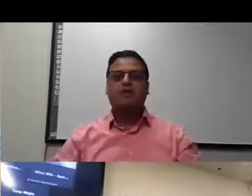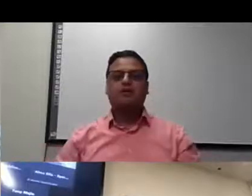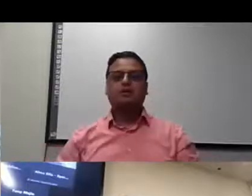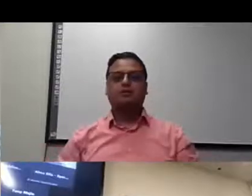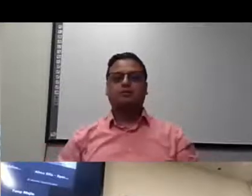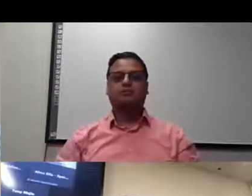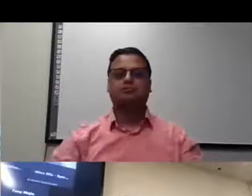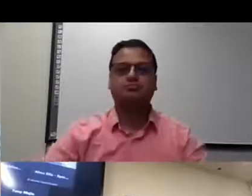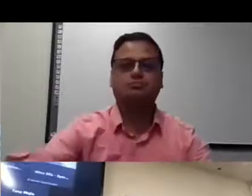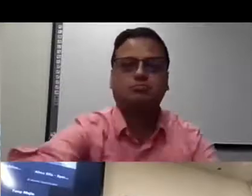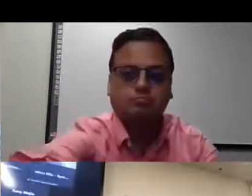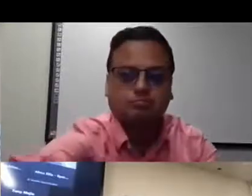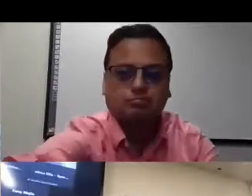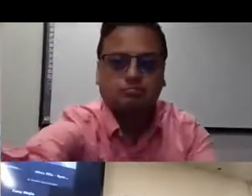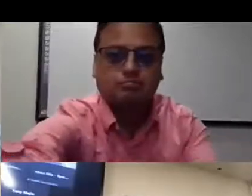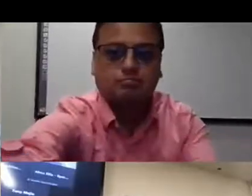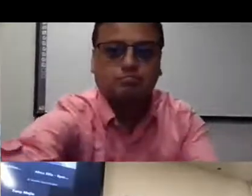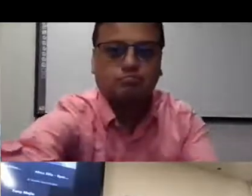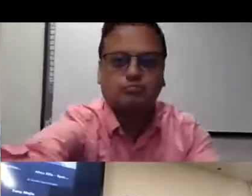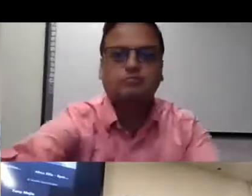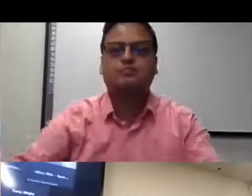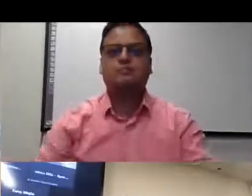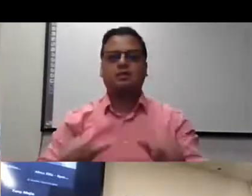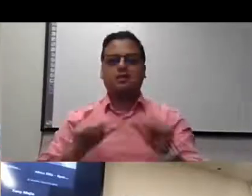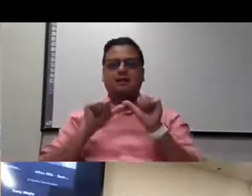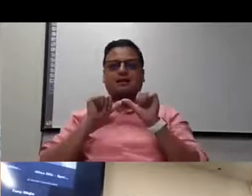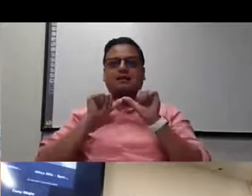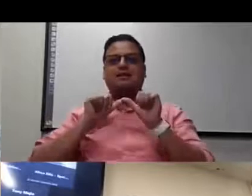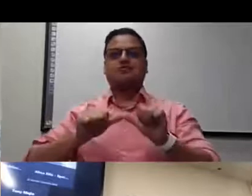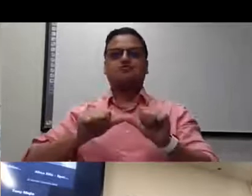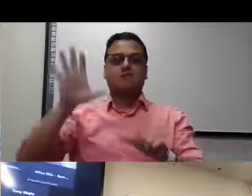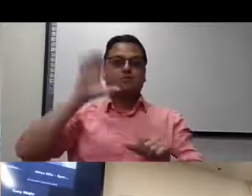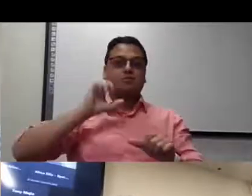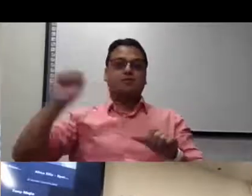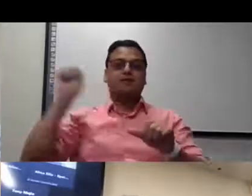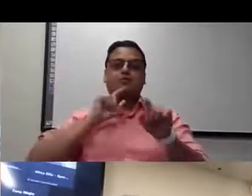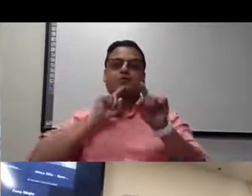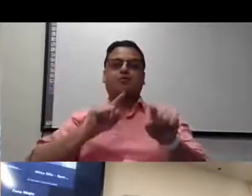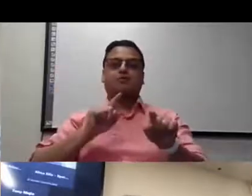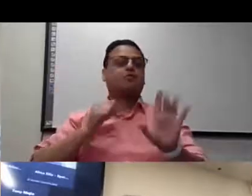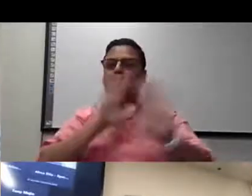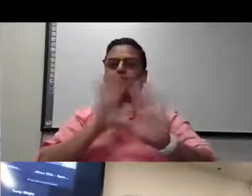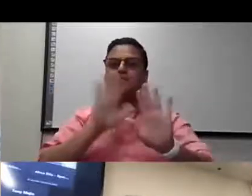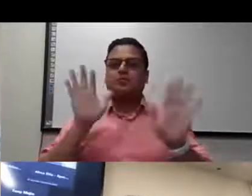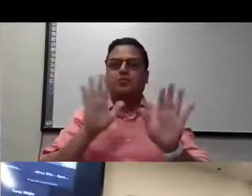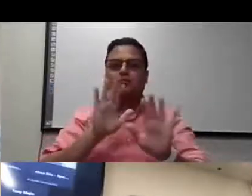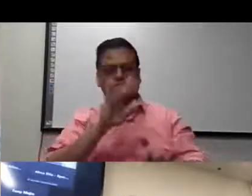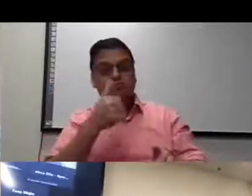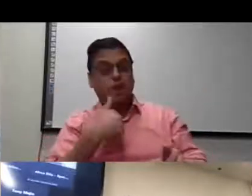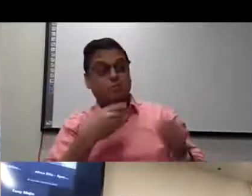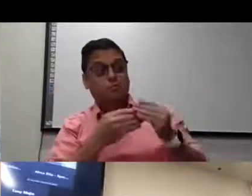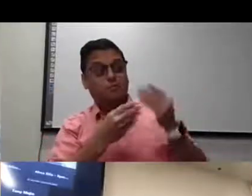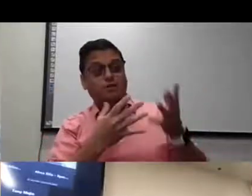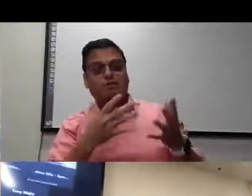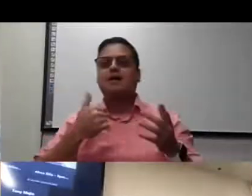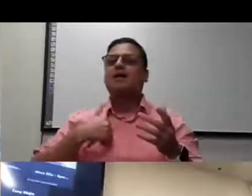Okay, let's move on to our superintendent report. Or I'm sorry, trustee Corso, do you have something? I was just